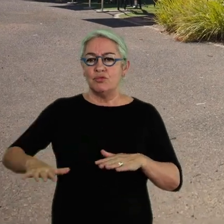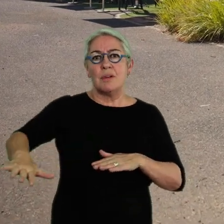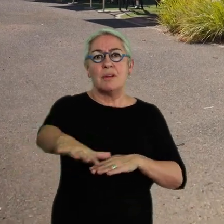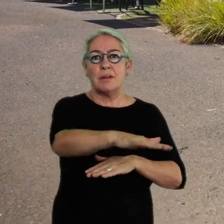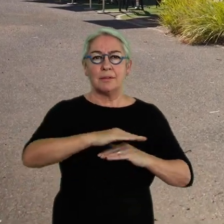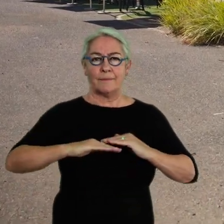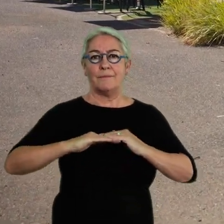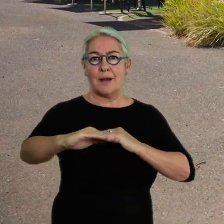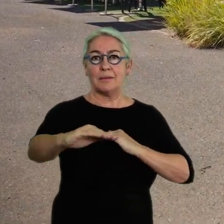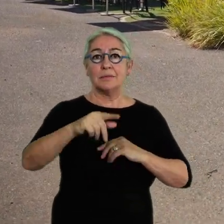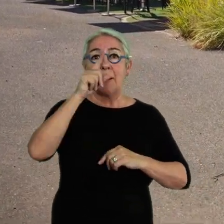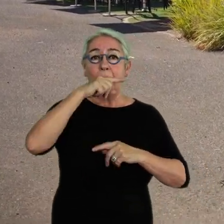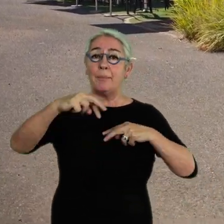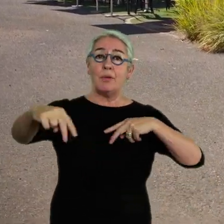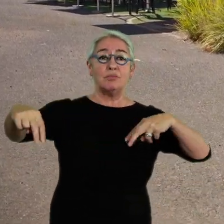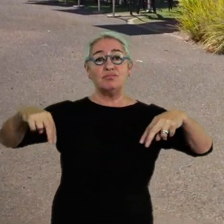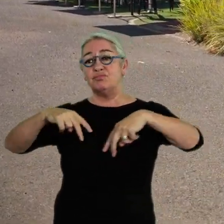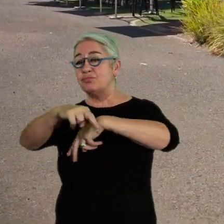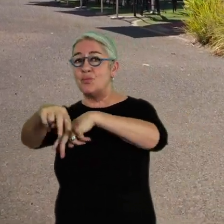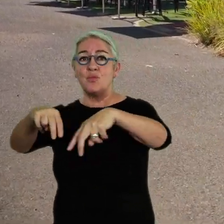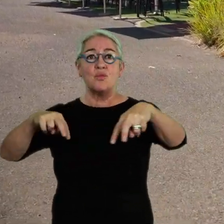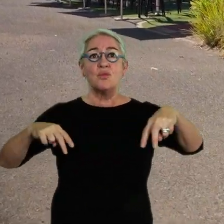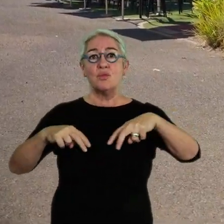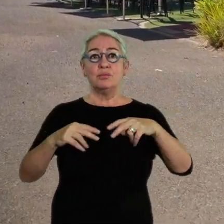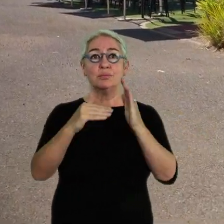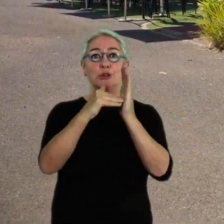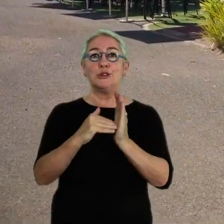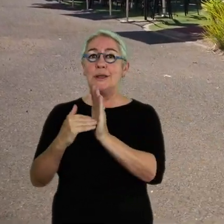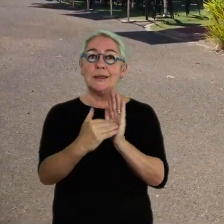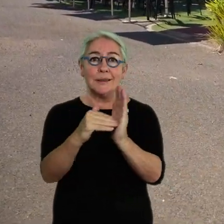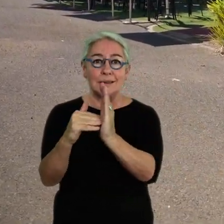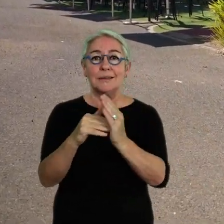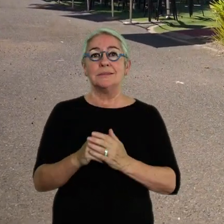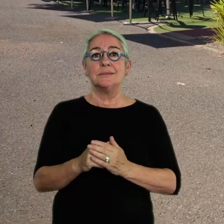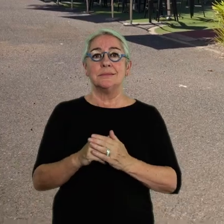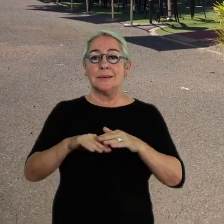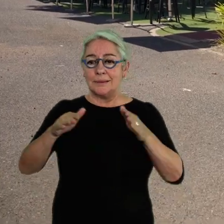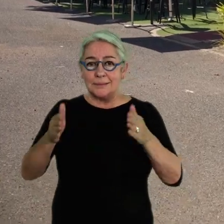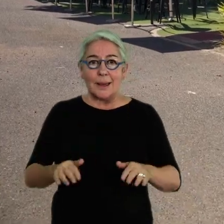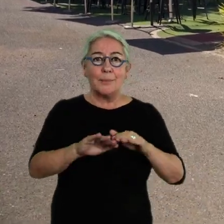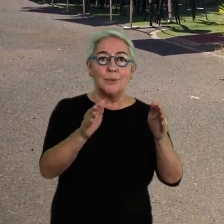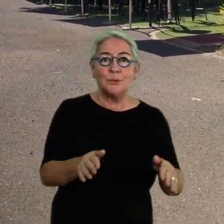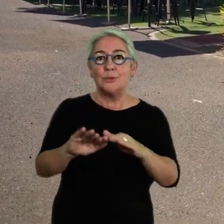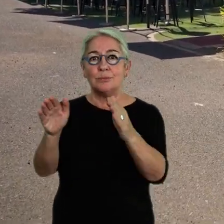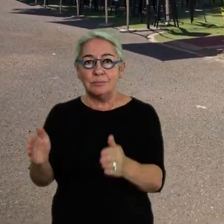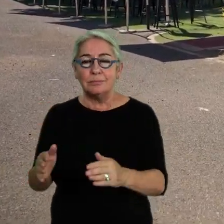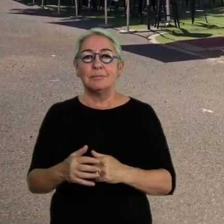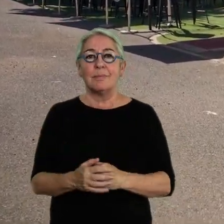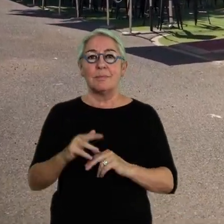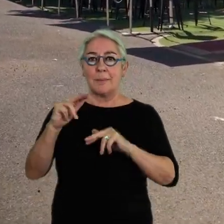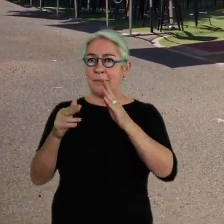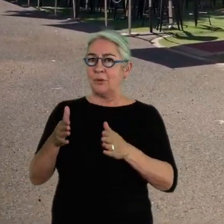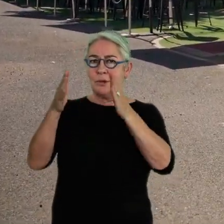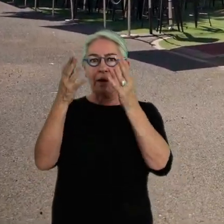The floor here is flat, but often crowded with people, chairs, and tables. There is a paved path around the building with astroturf covering part of